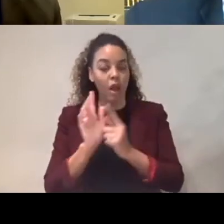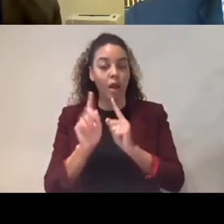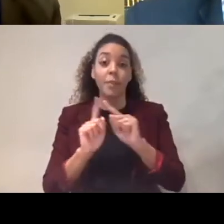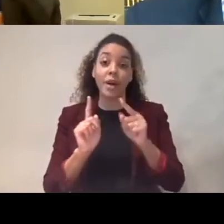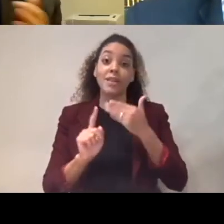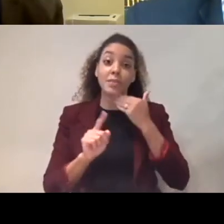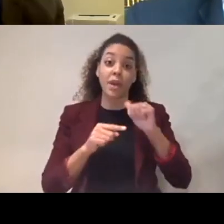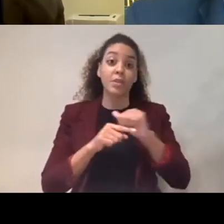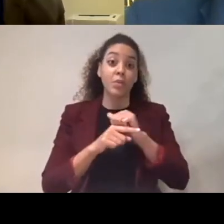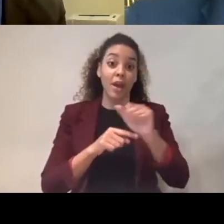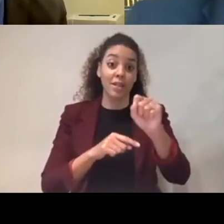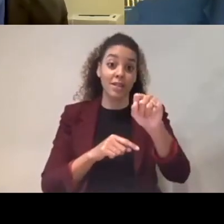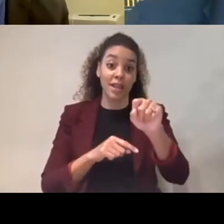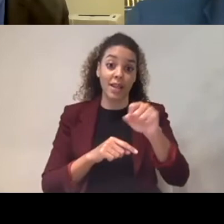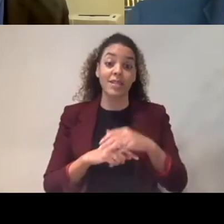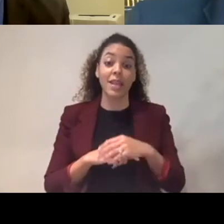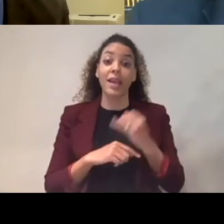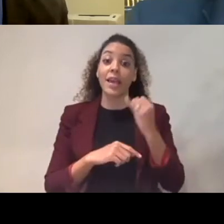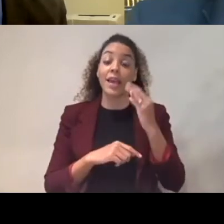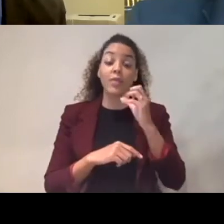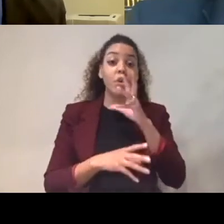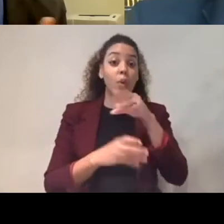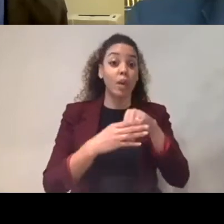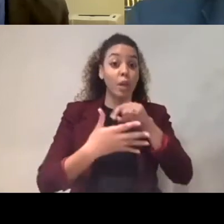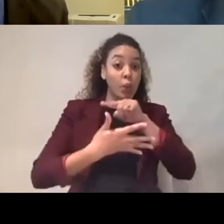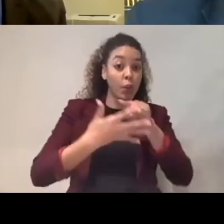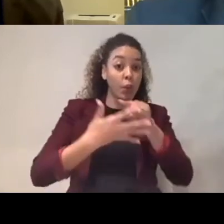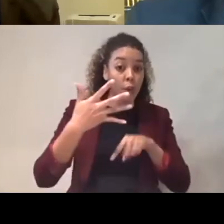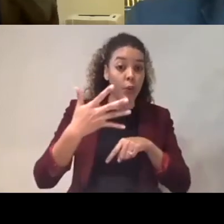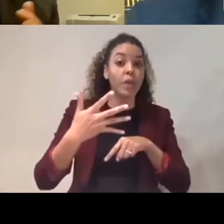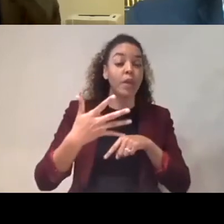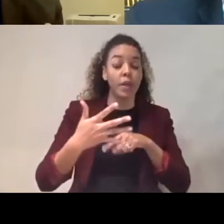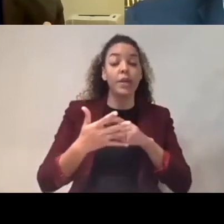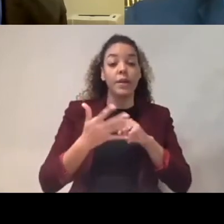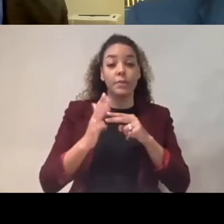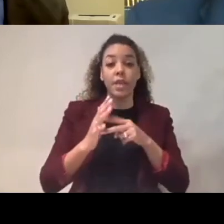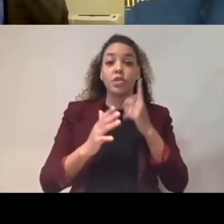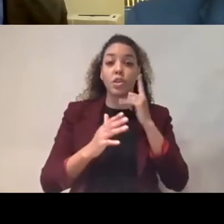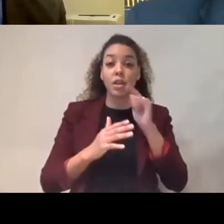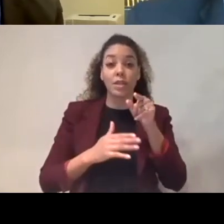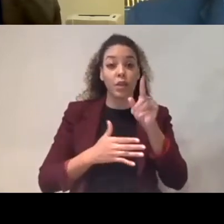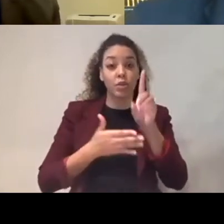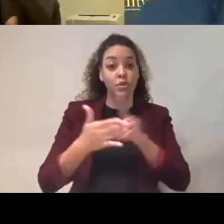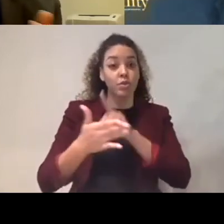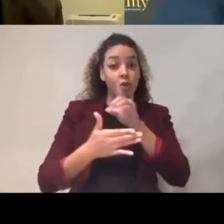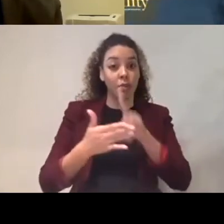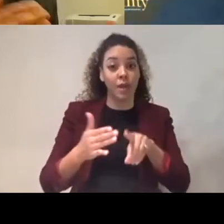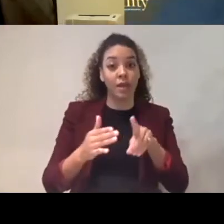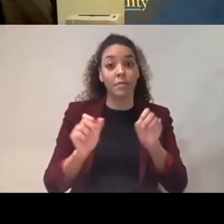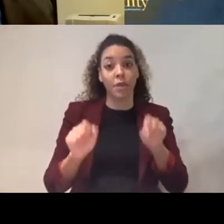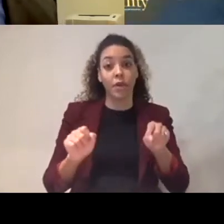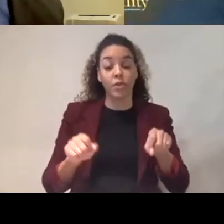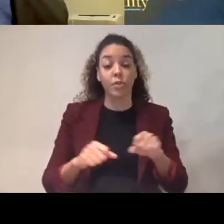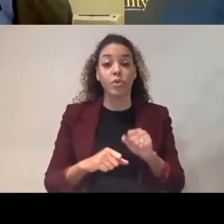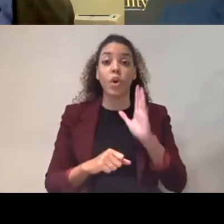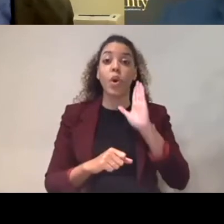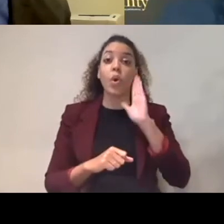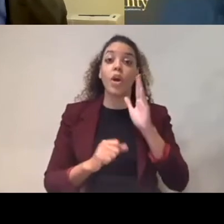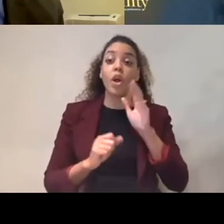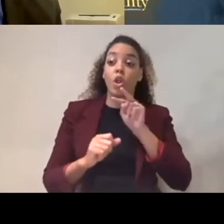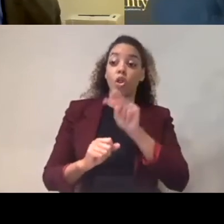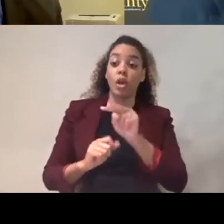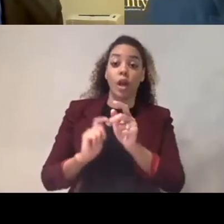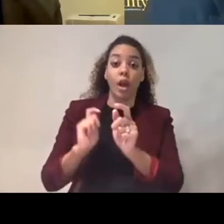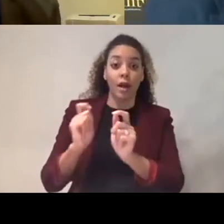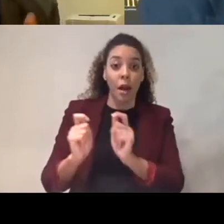you will be discriminating against people with disabilities if you don't have one. We're going to be looking at accommodations in the same way we're doing our Section 503